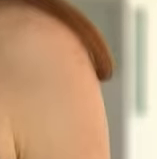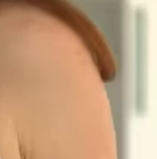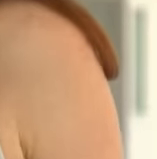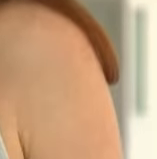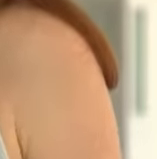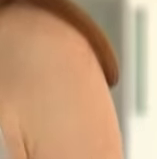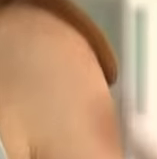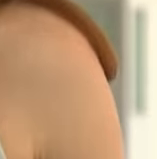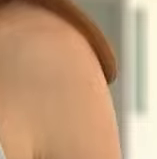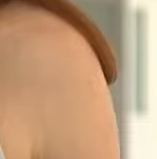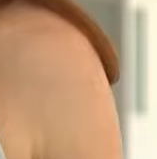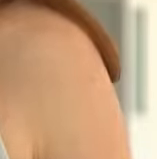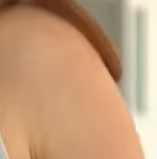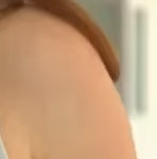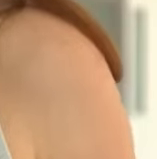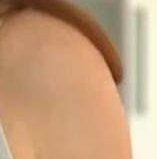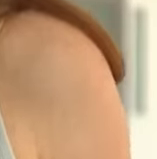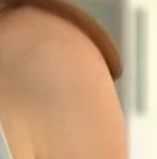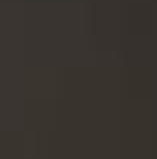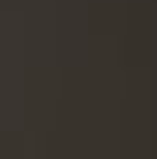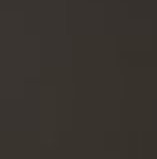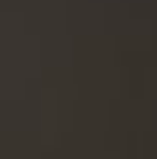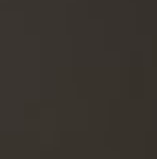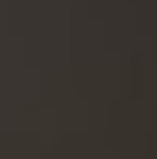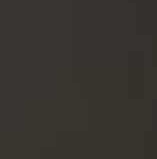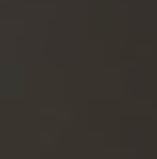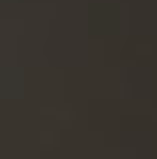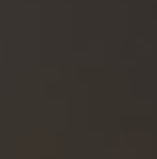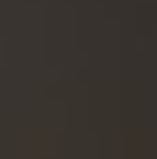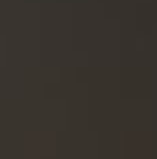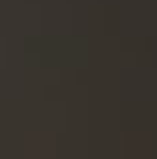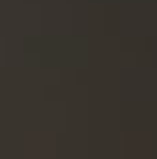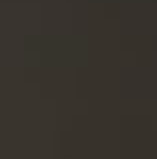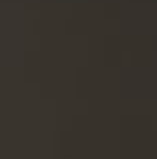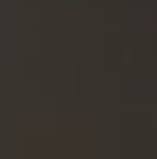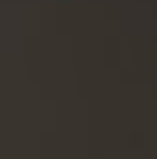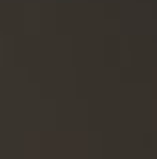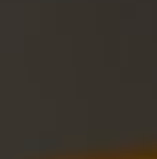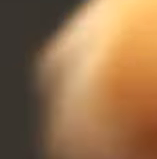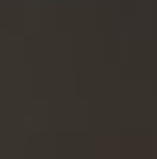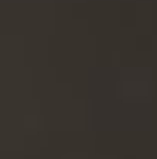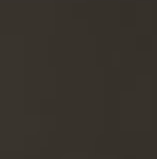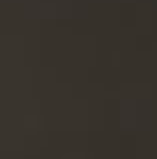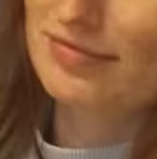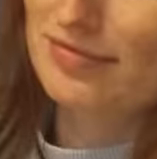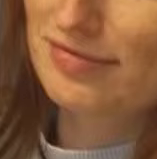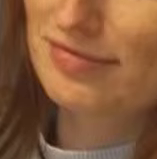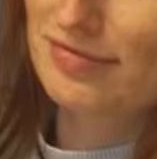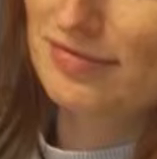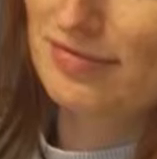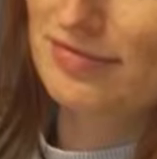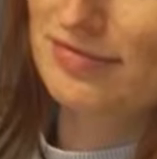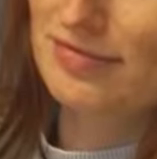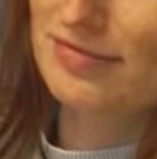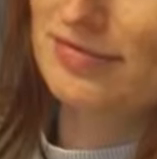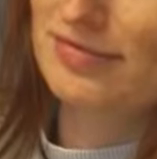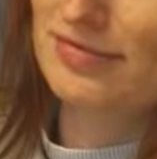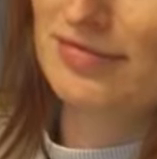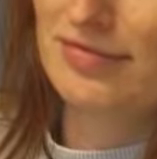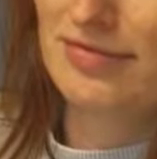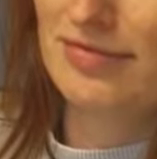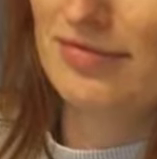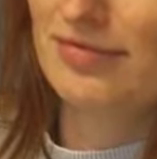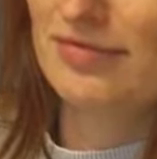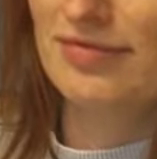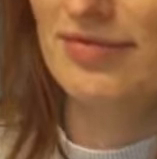it's just expanding your capabilities. The journalists give directions as to what the program should do, and the